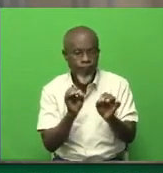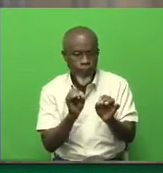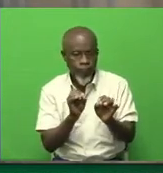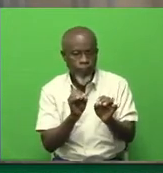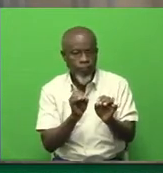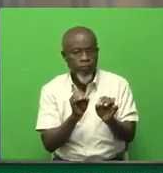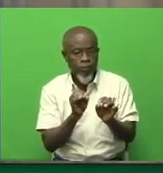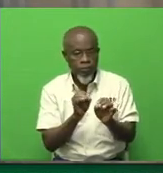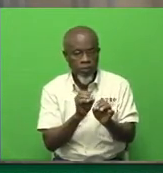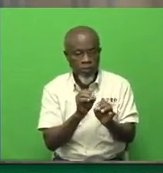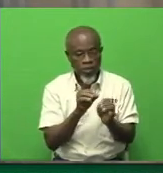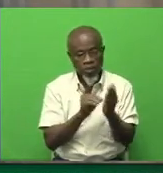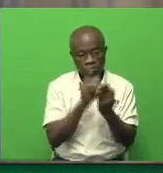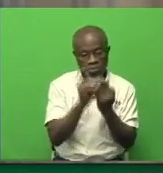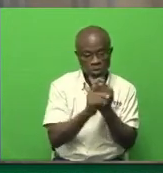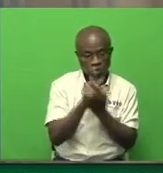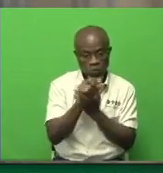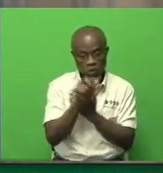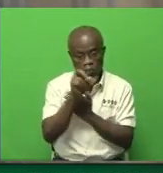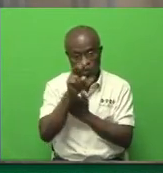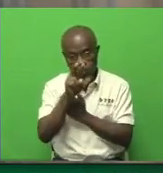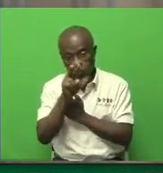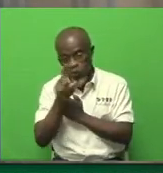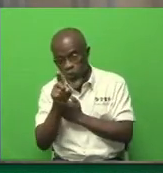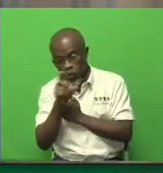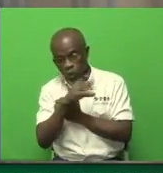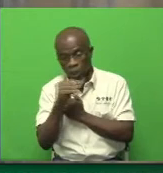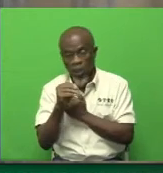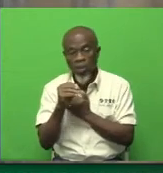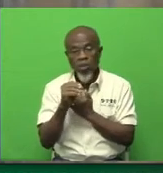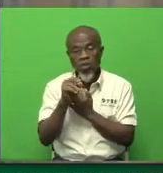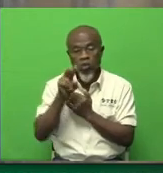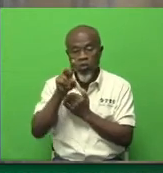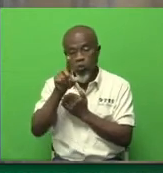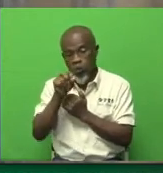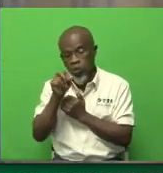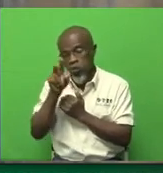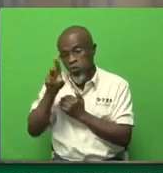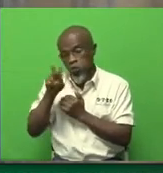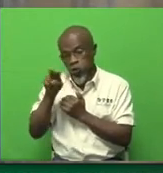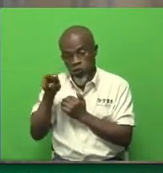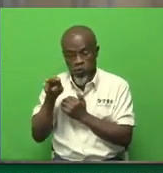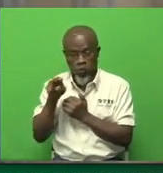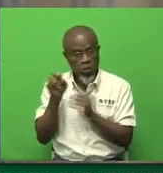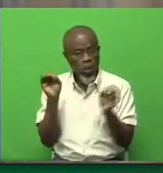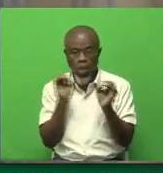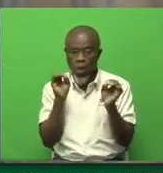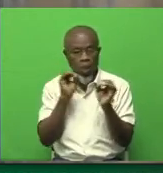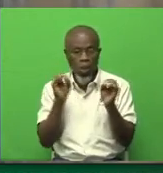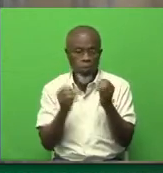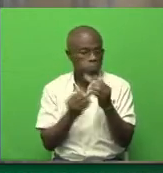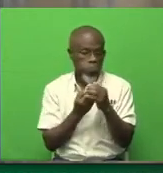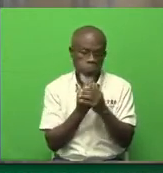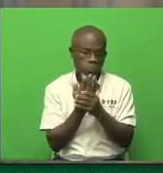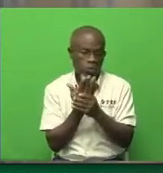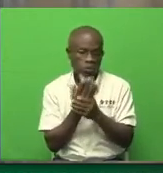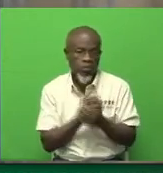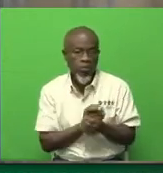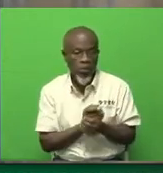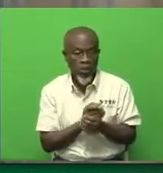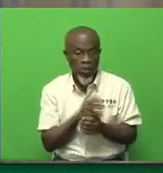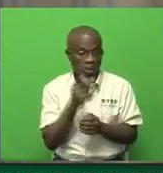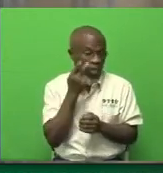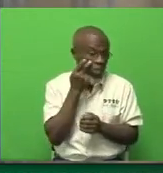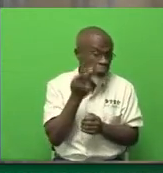2022. despite these bold upper utterances I note the minister chosen